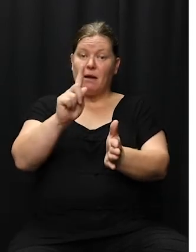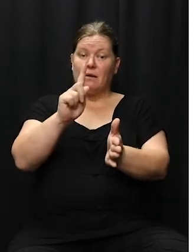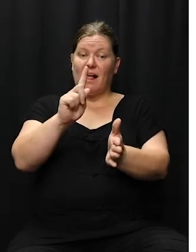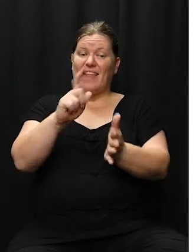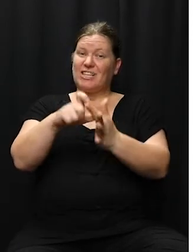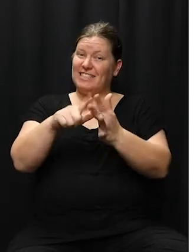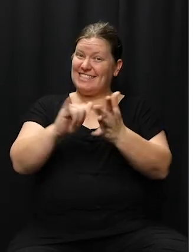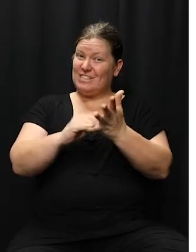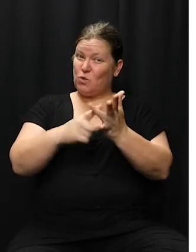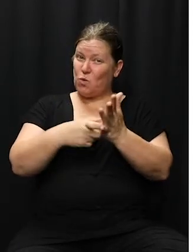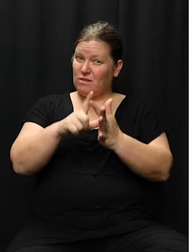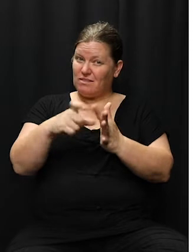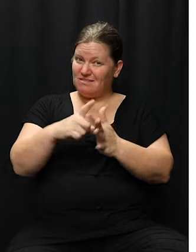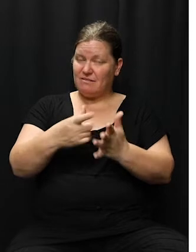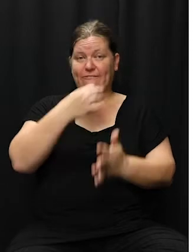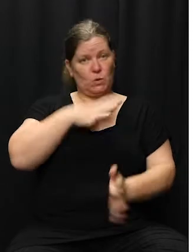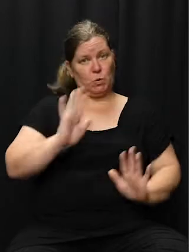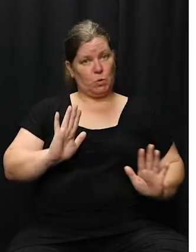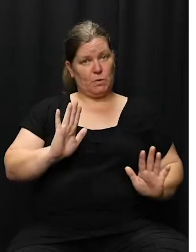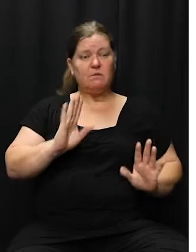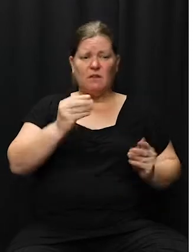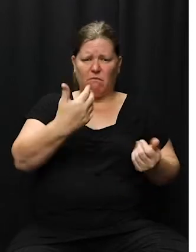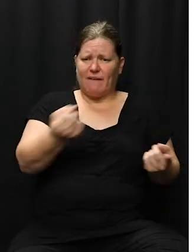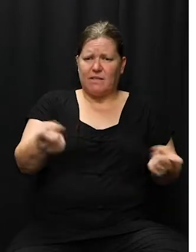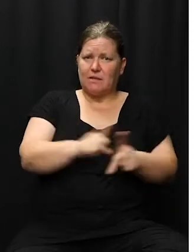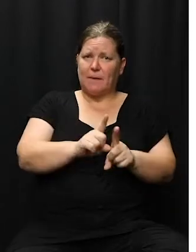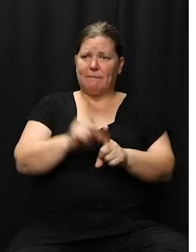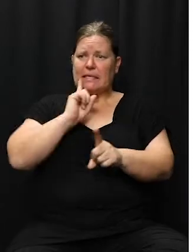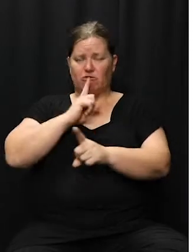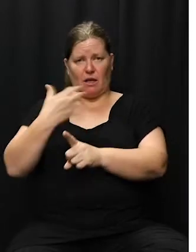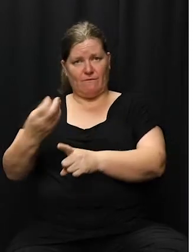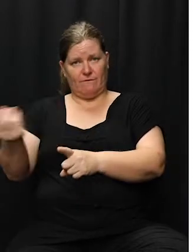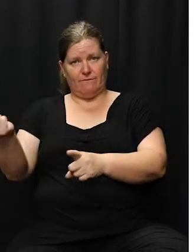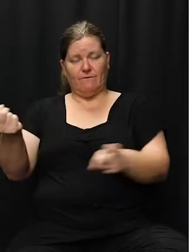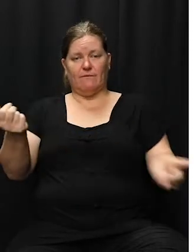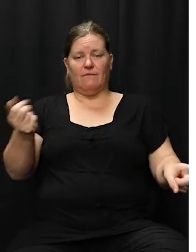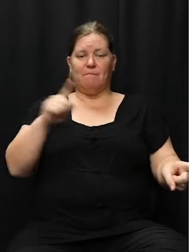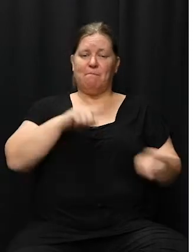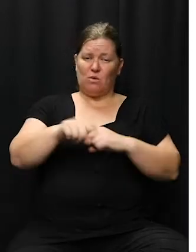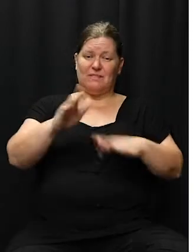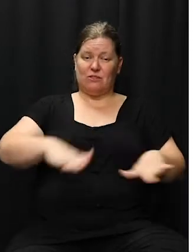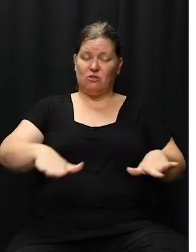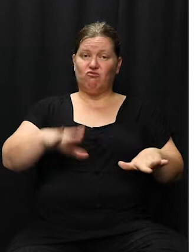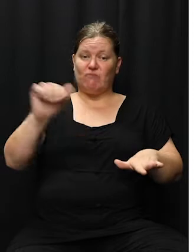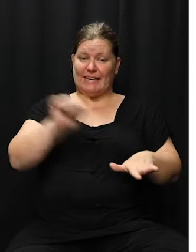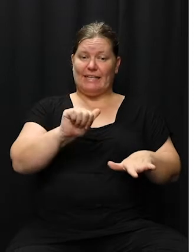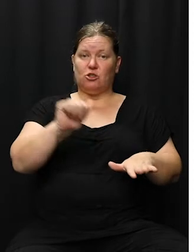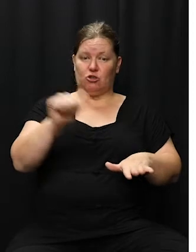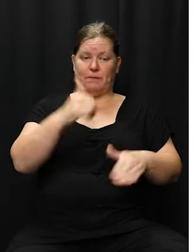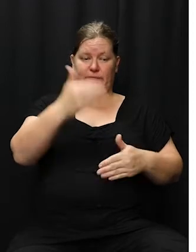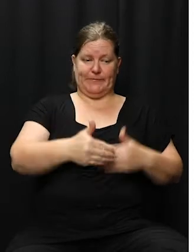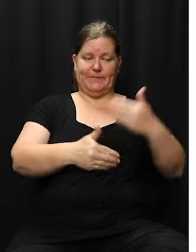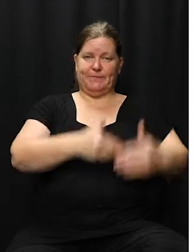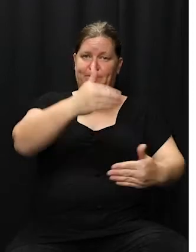But there's very few of our kids are actually disordered. Yes, there's some. The same as in hearing schools, there are kids with a language